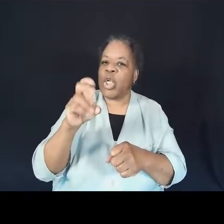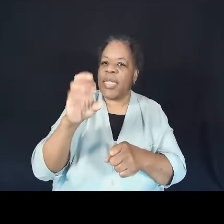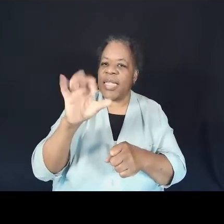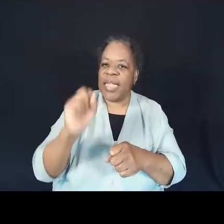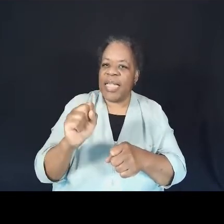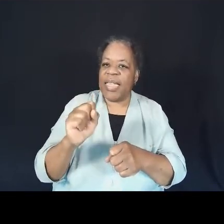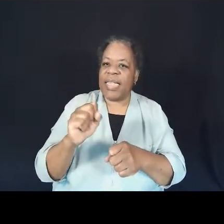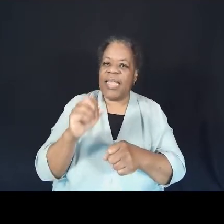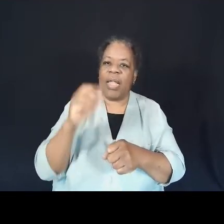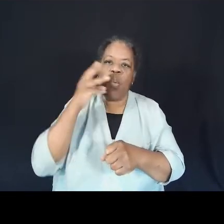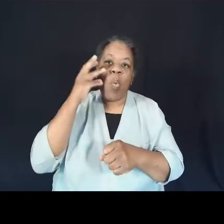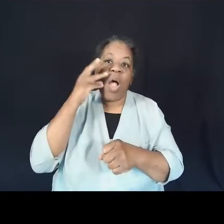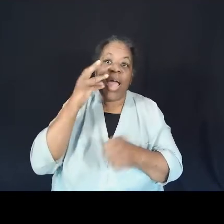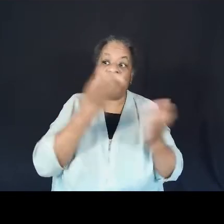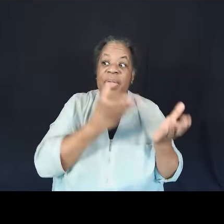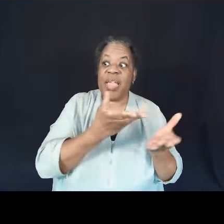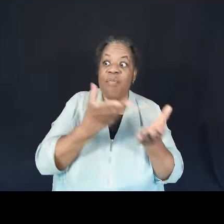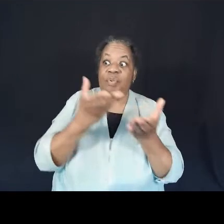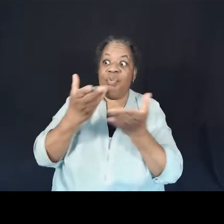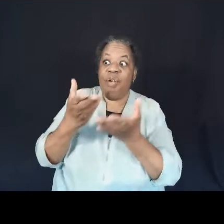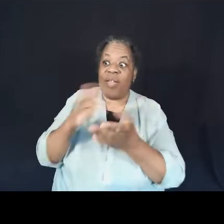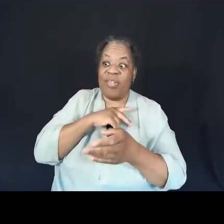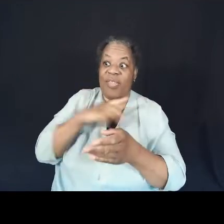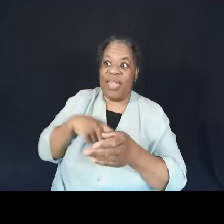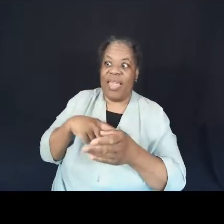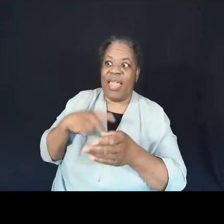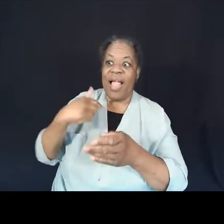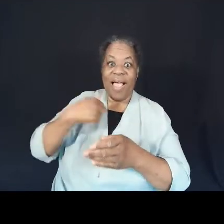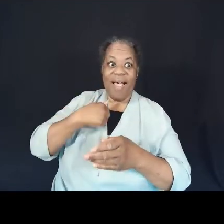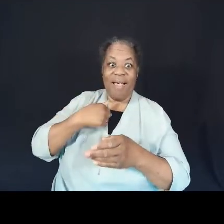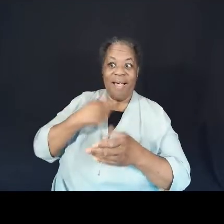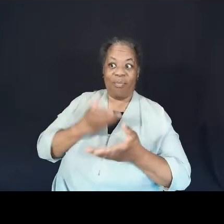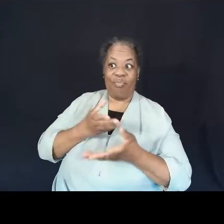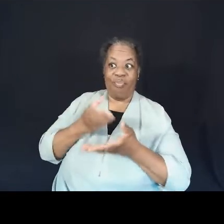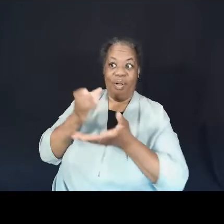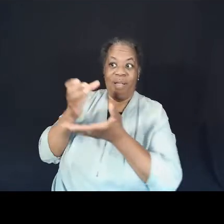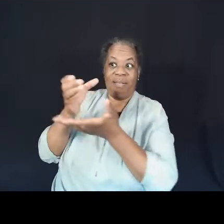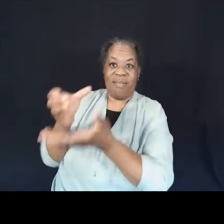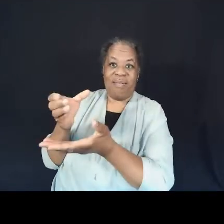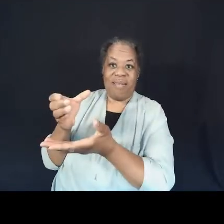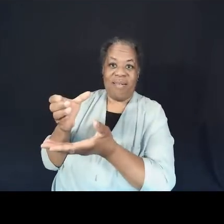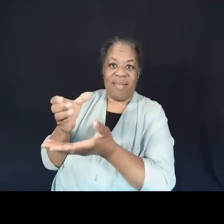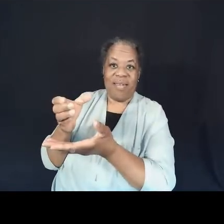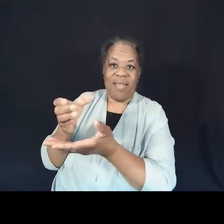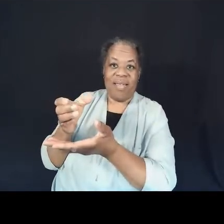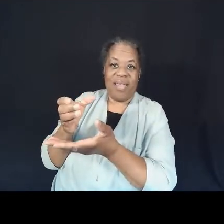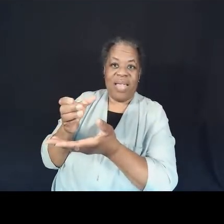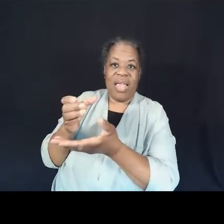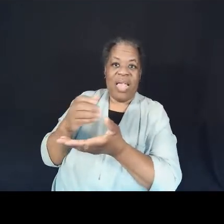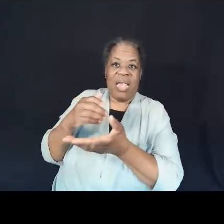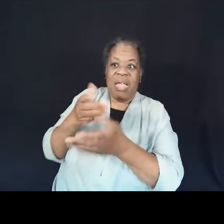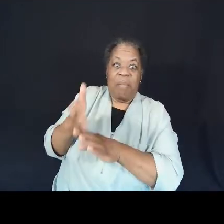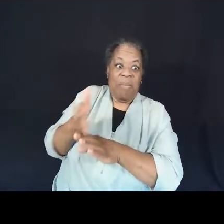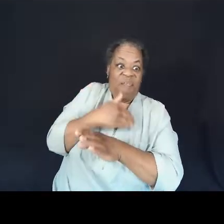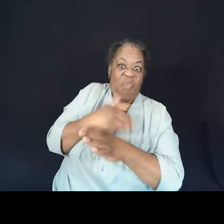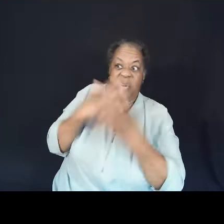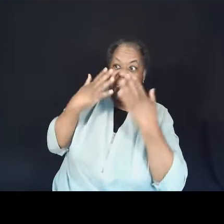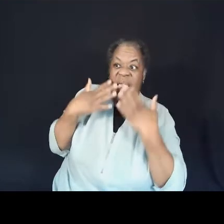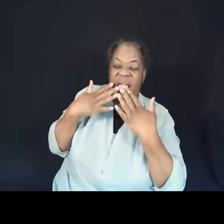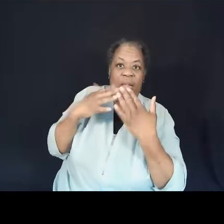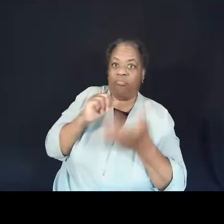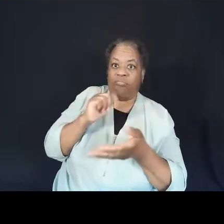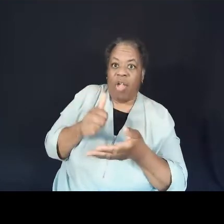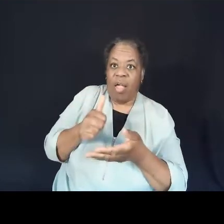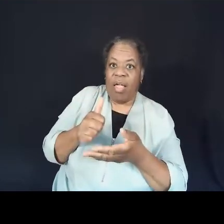I took the wine and gave it to the king. I had not been sad in his presence before. So the king asked